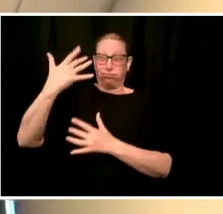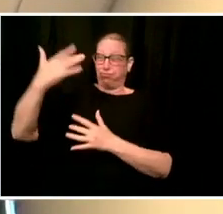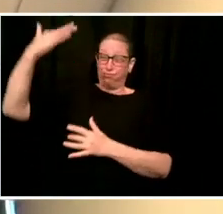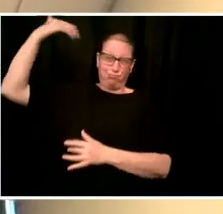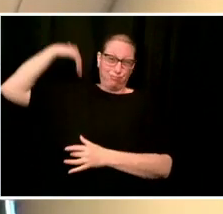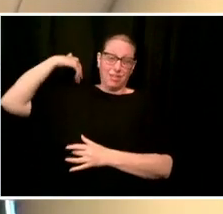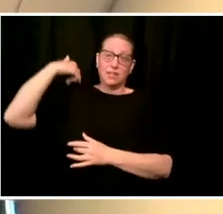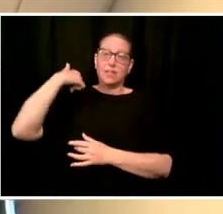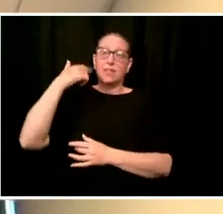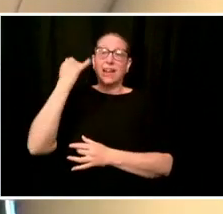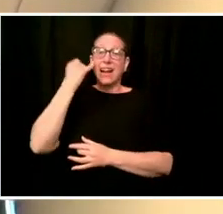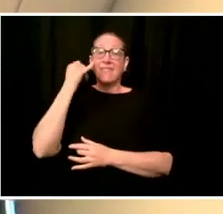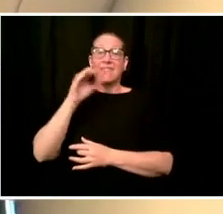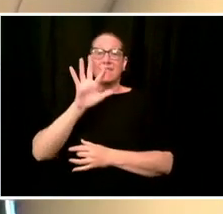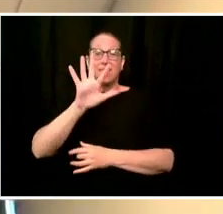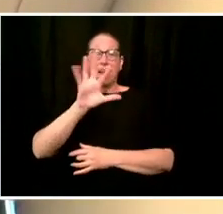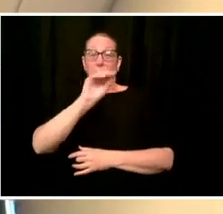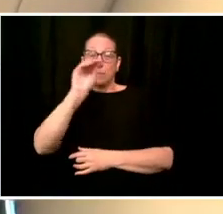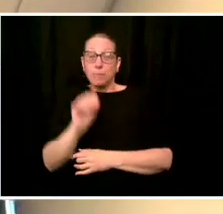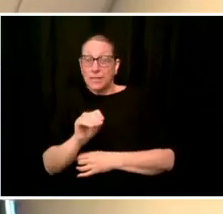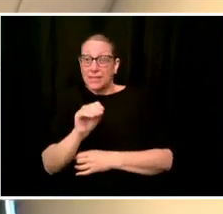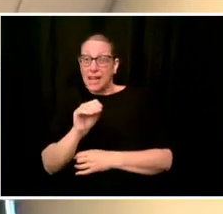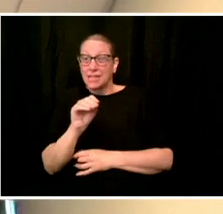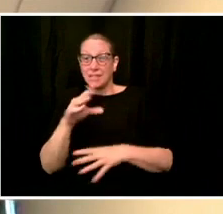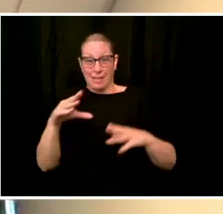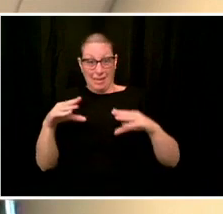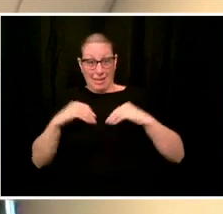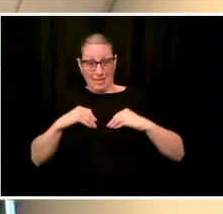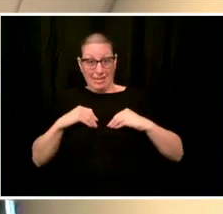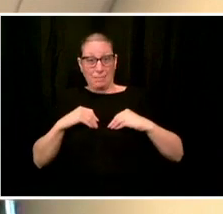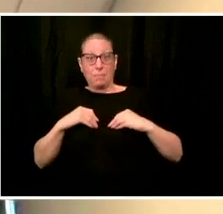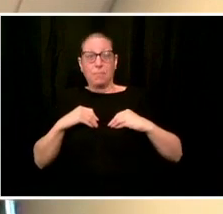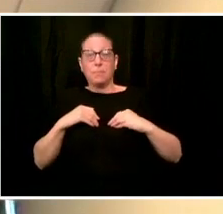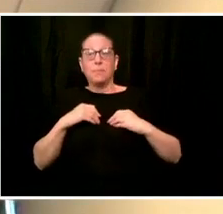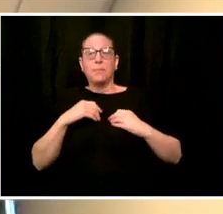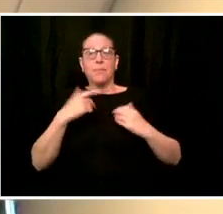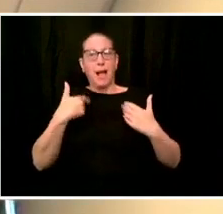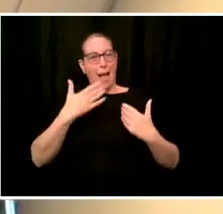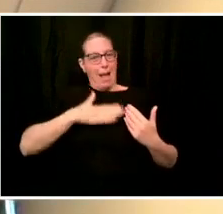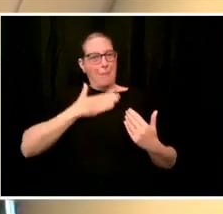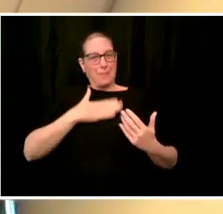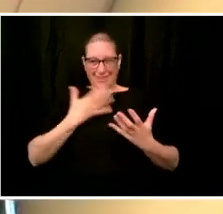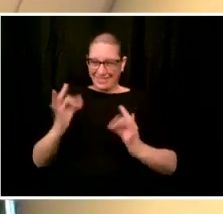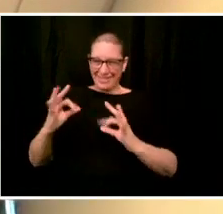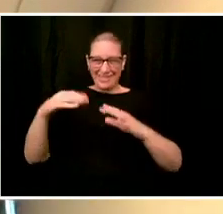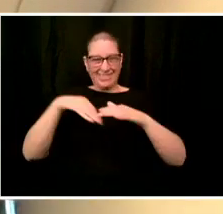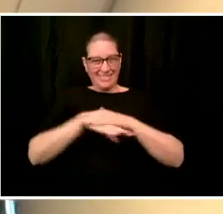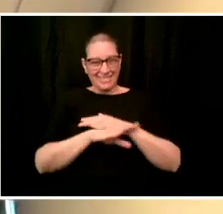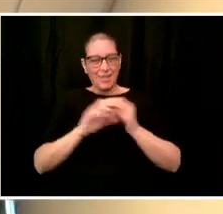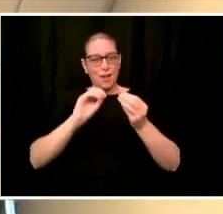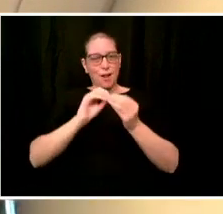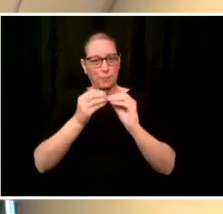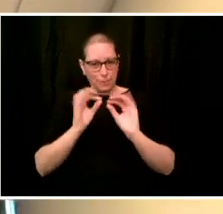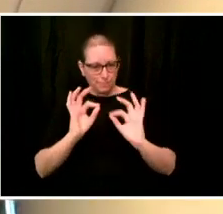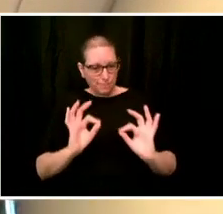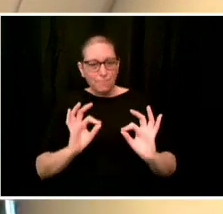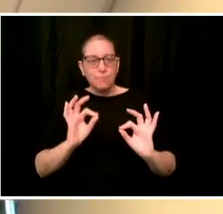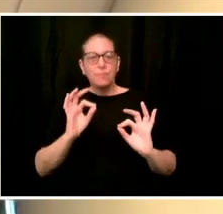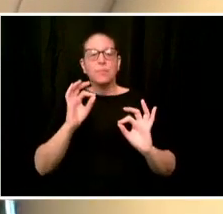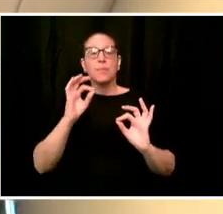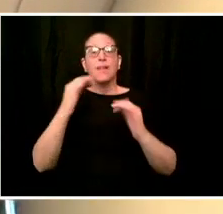services, that was the norm. And the fact that half the people at this point on any given